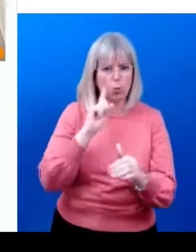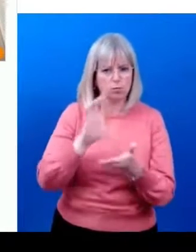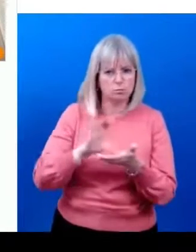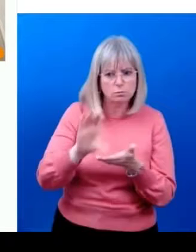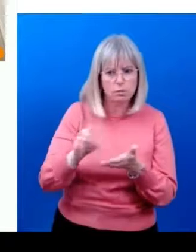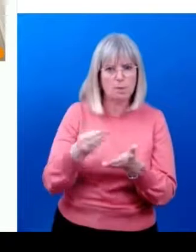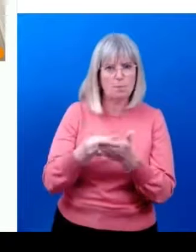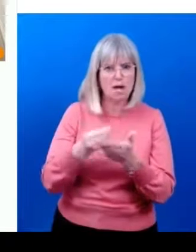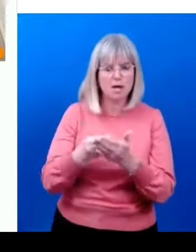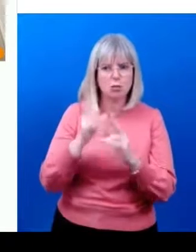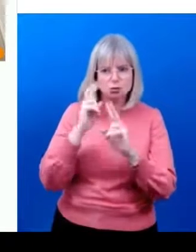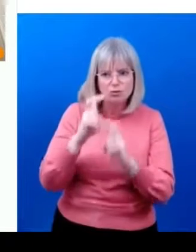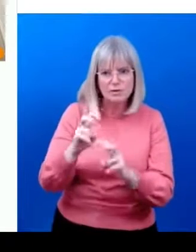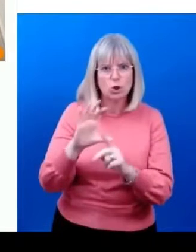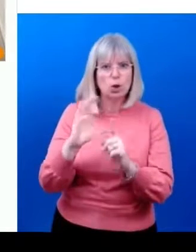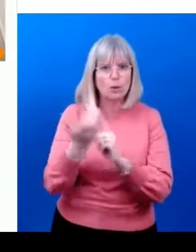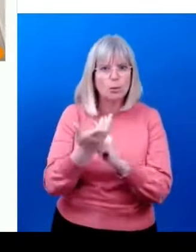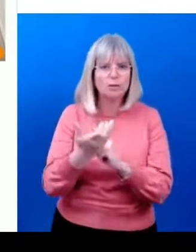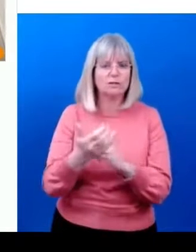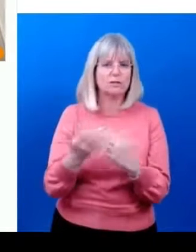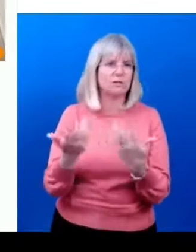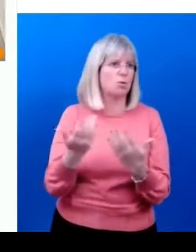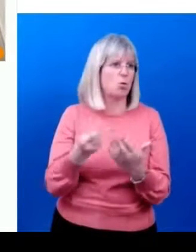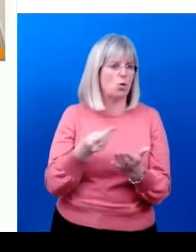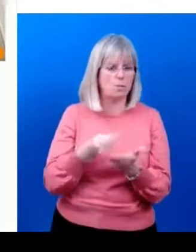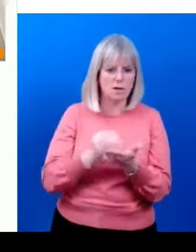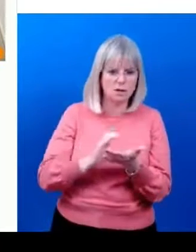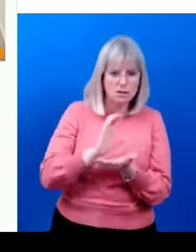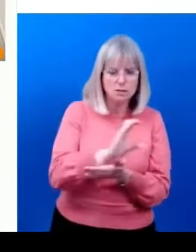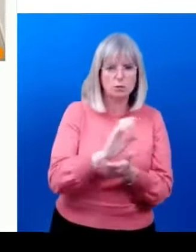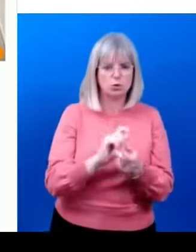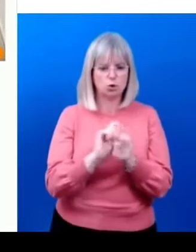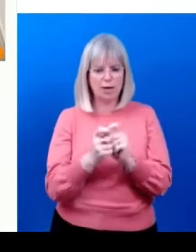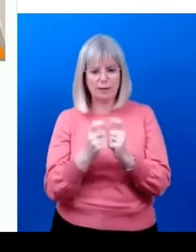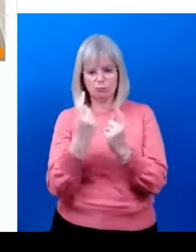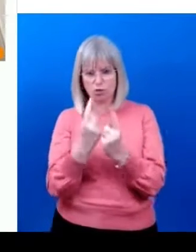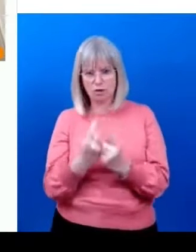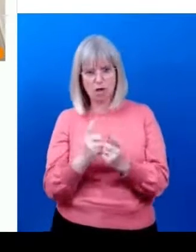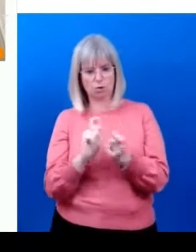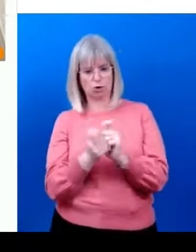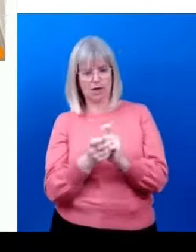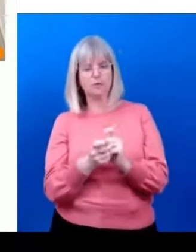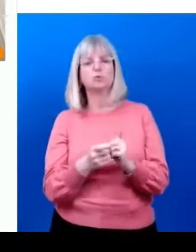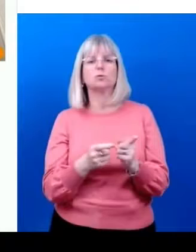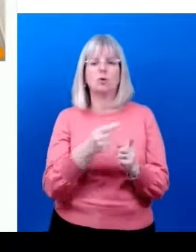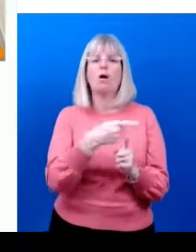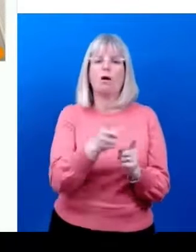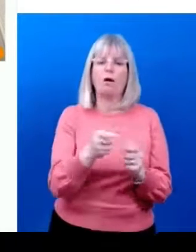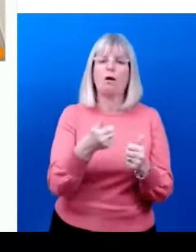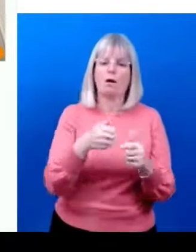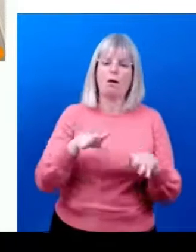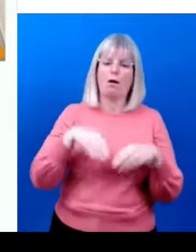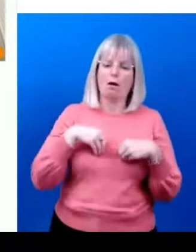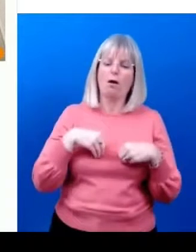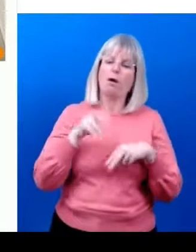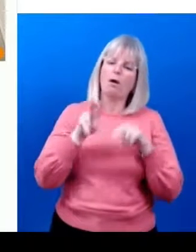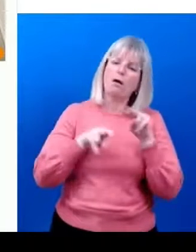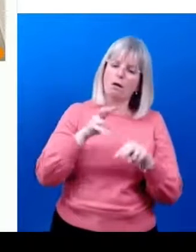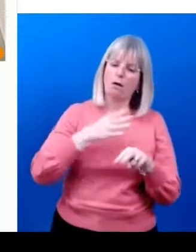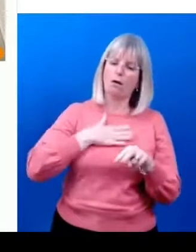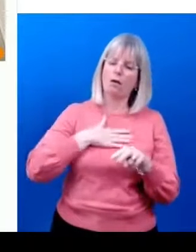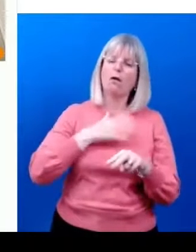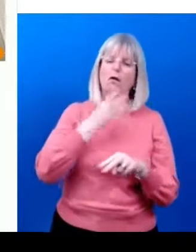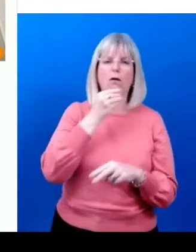into maybe changing how your product looks to make it more acceptable to that new audience, that new customer